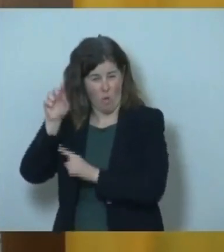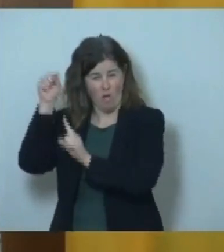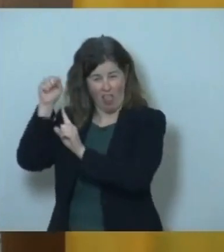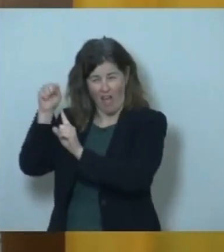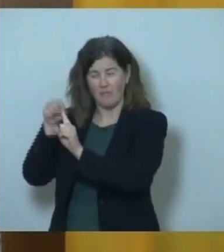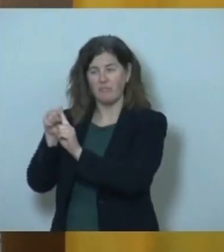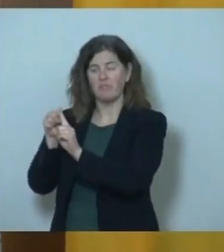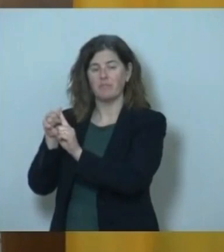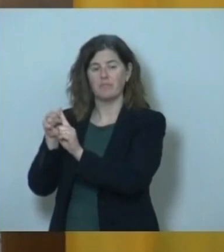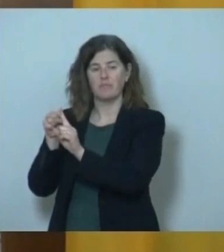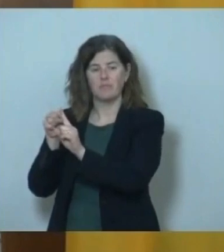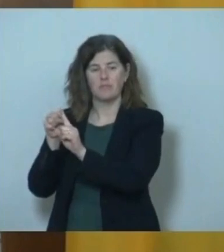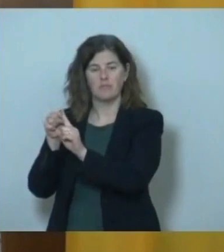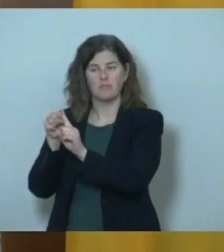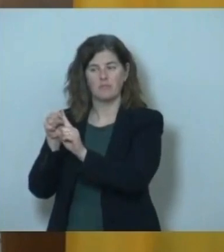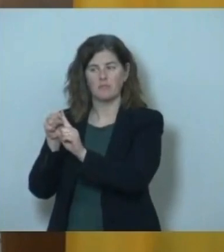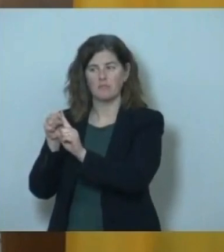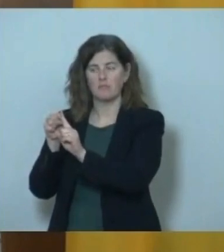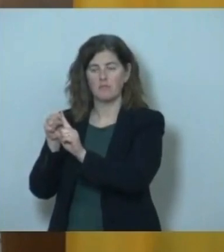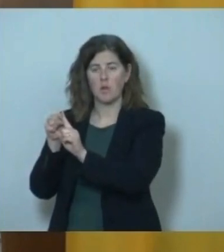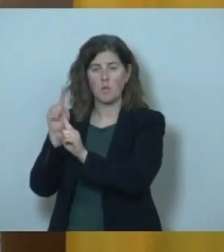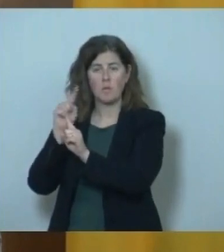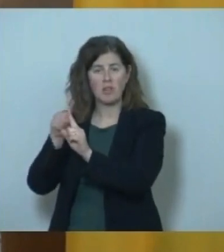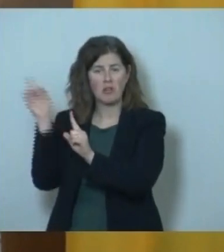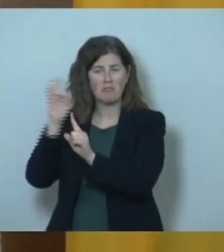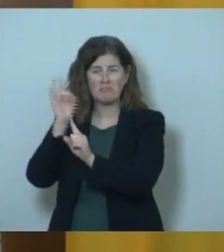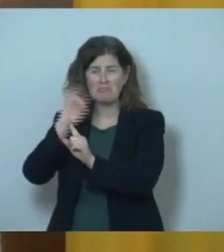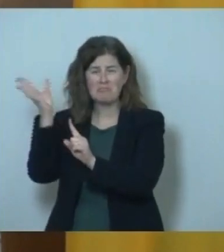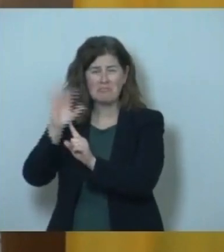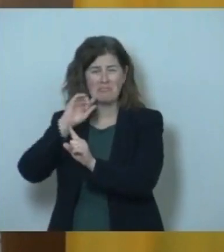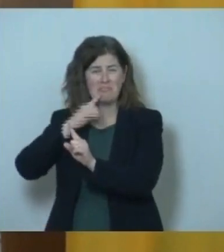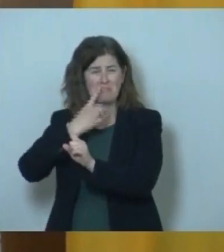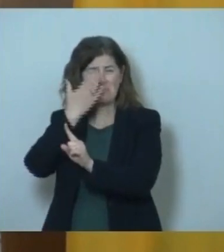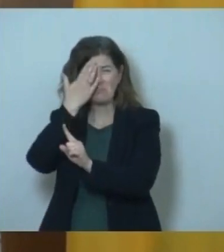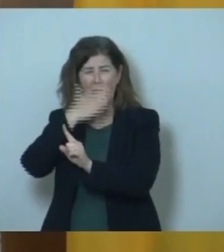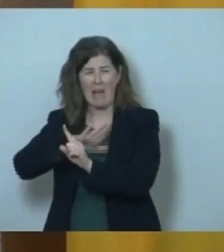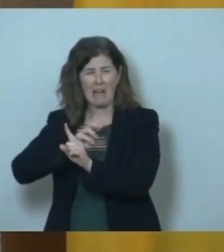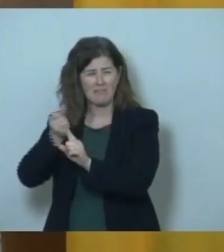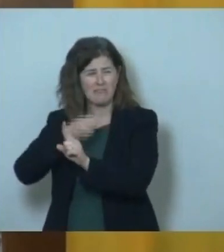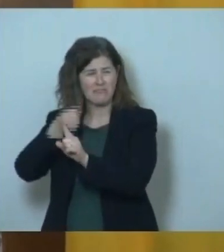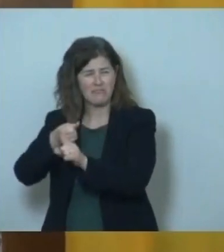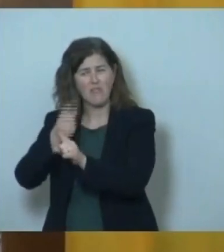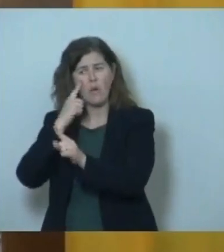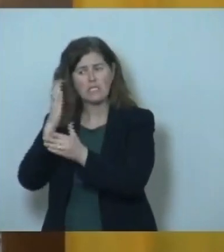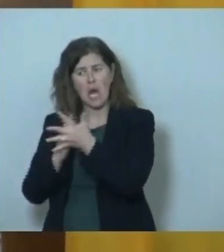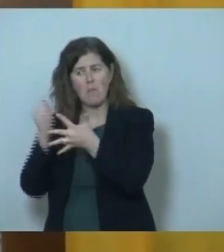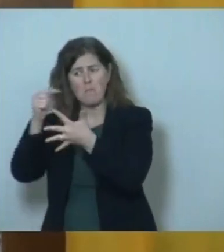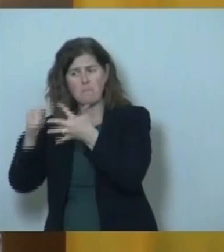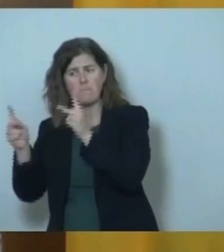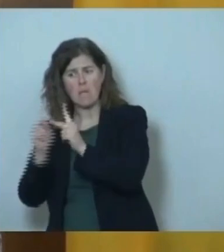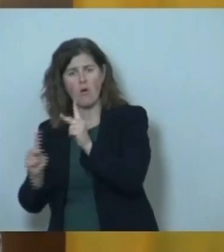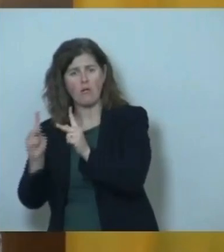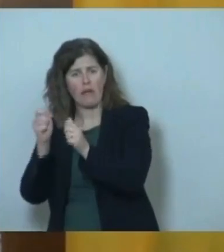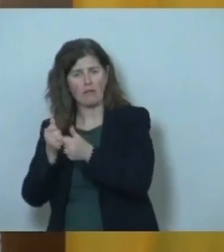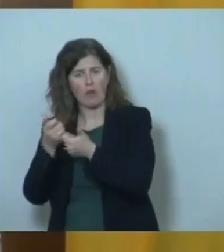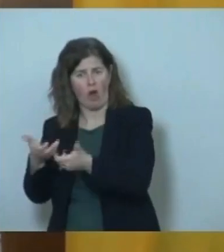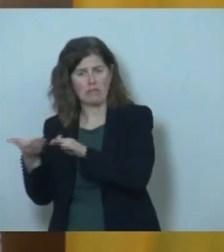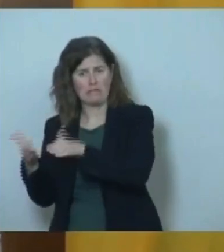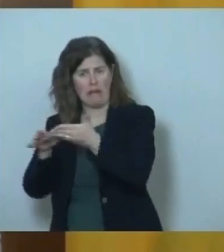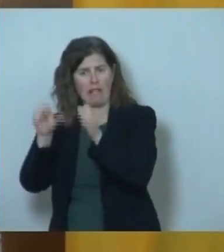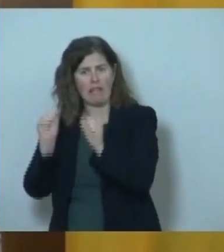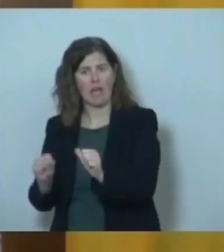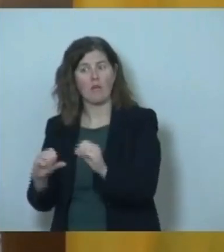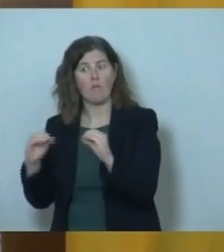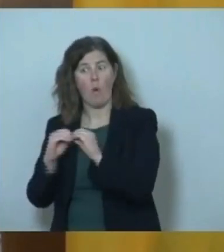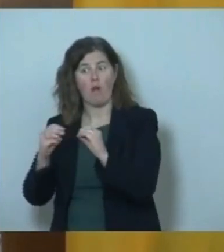a flu that could have dire consequences for certain individuals and lead to death at a much higher